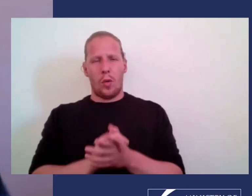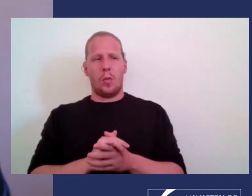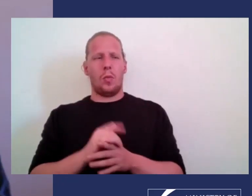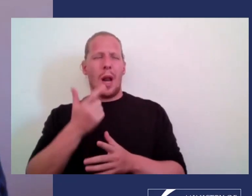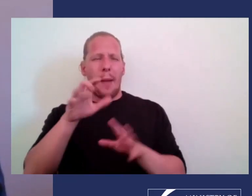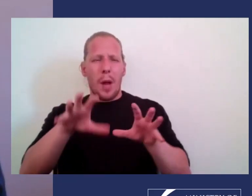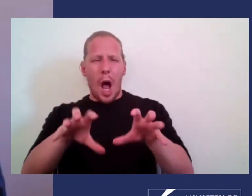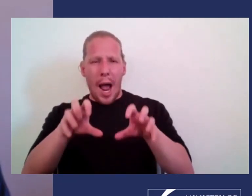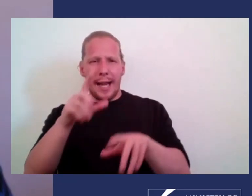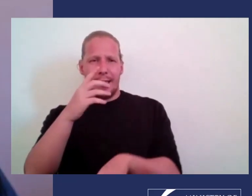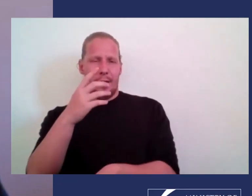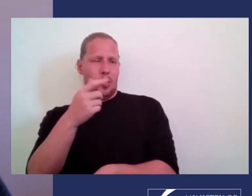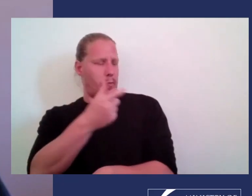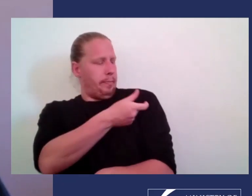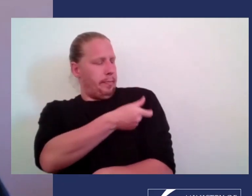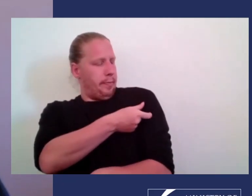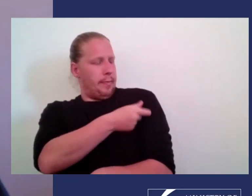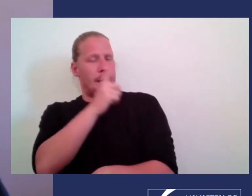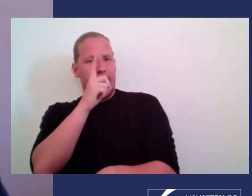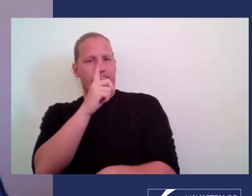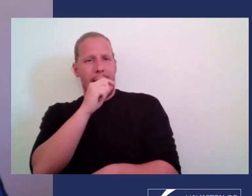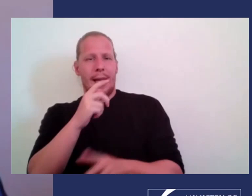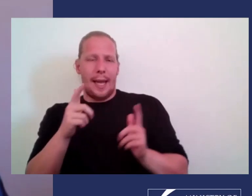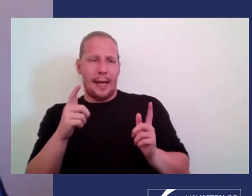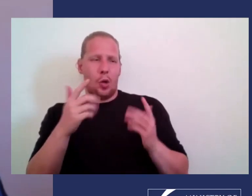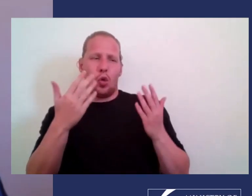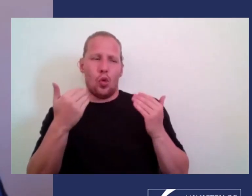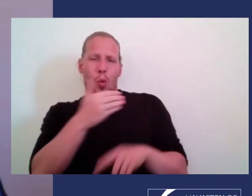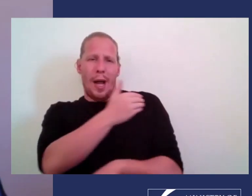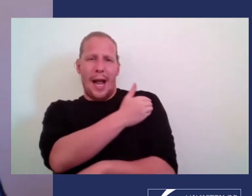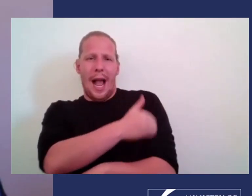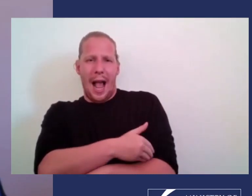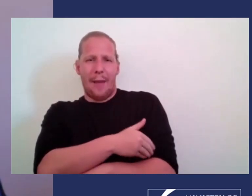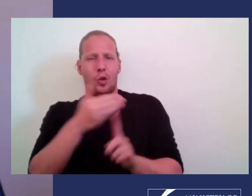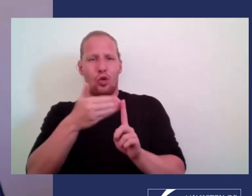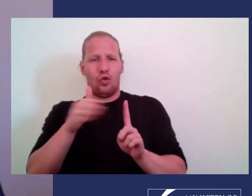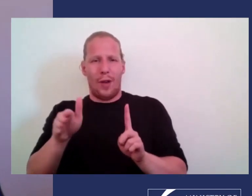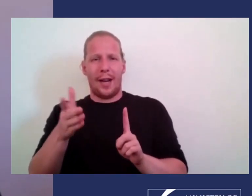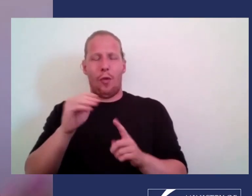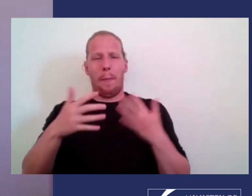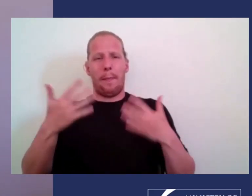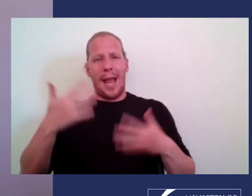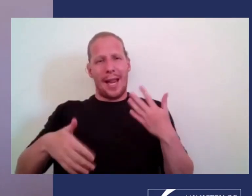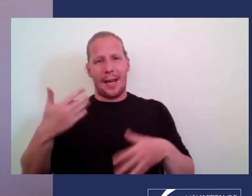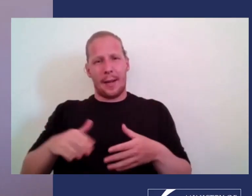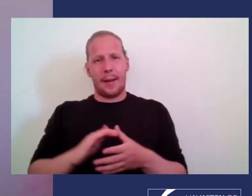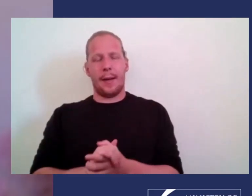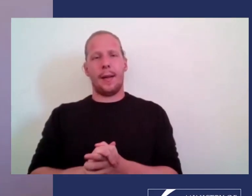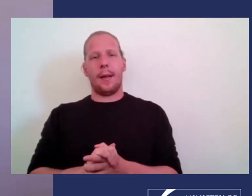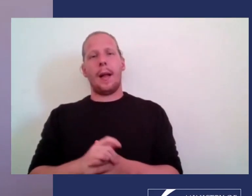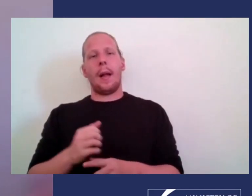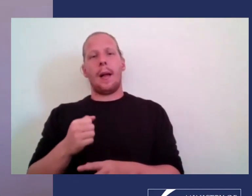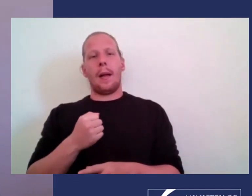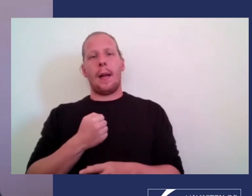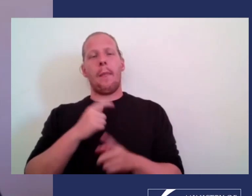arm takes away from the fact that there is some pain. Before I took my daughter, we were fortunate that our friends in Canada had